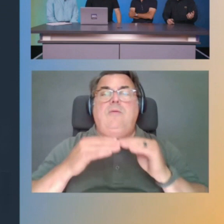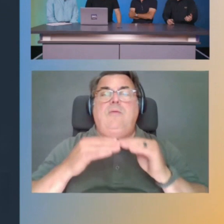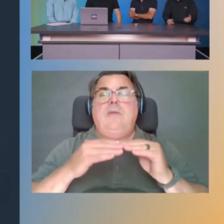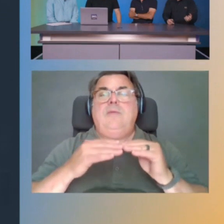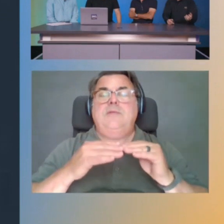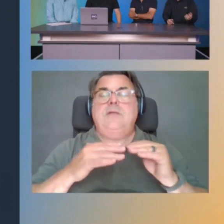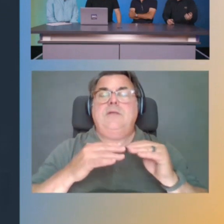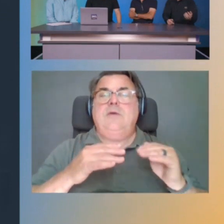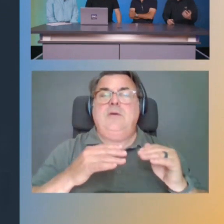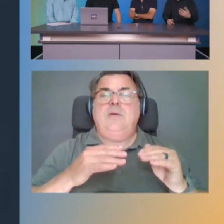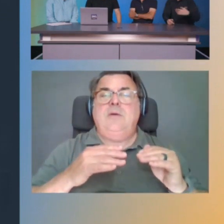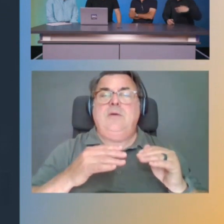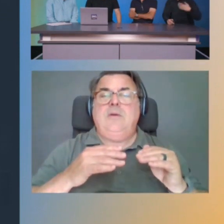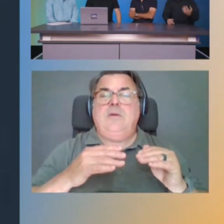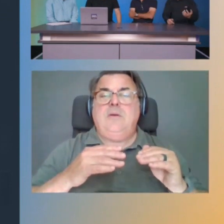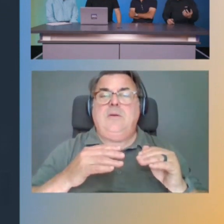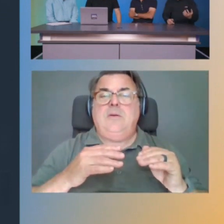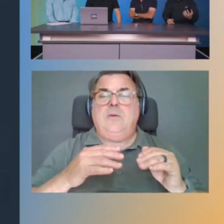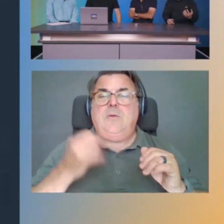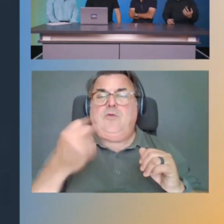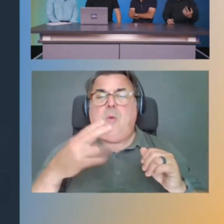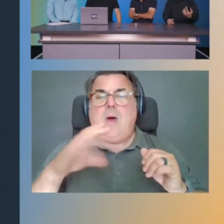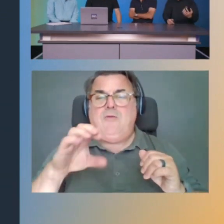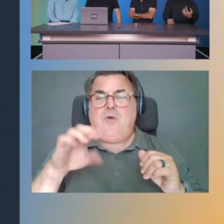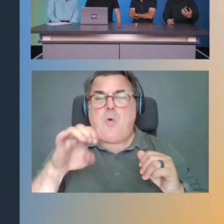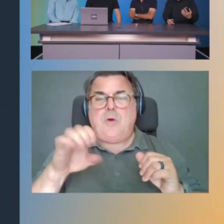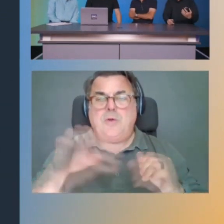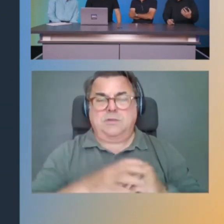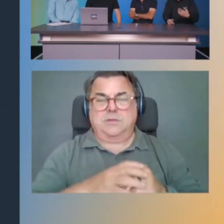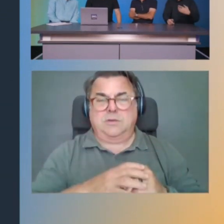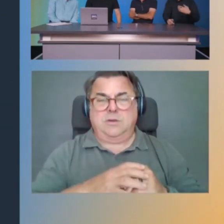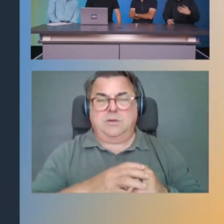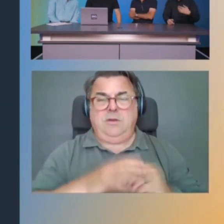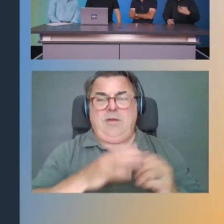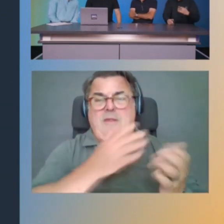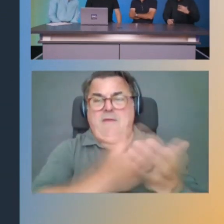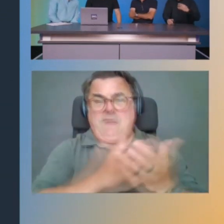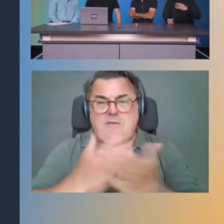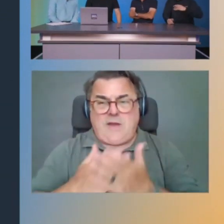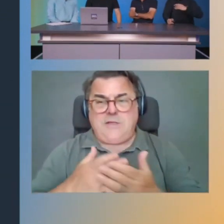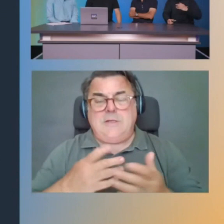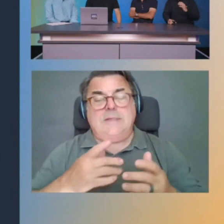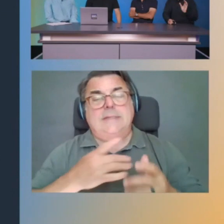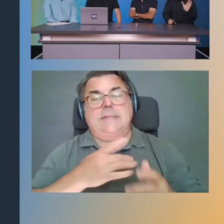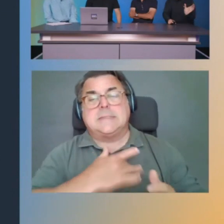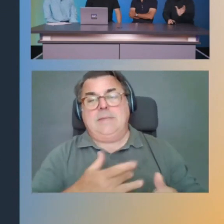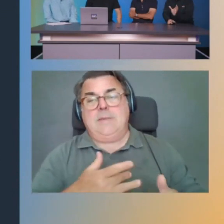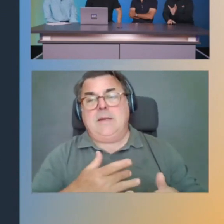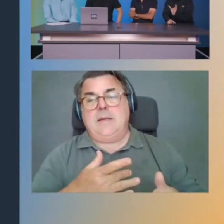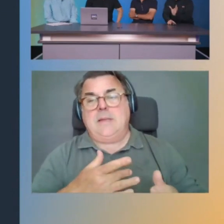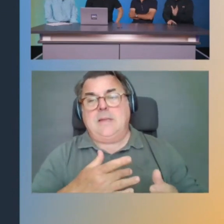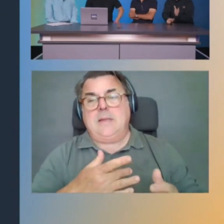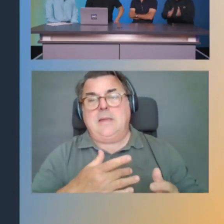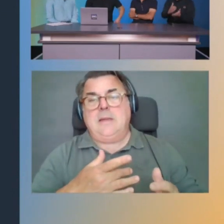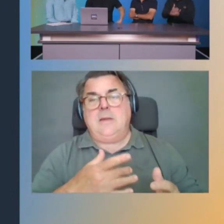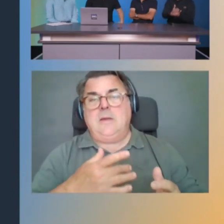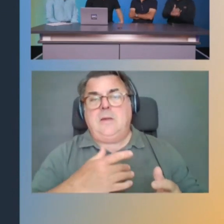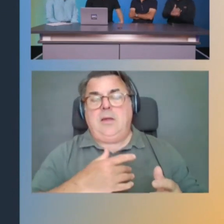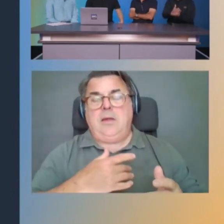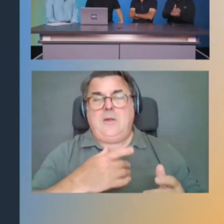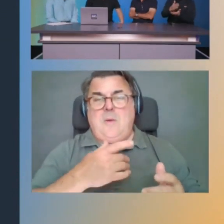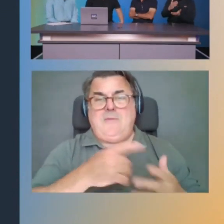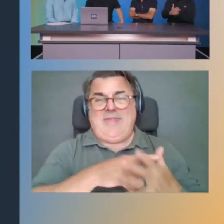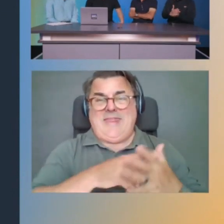with 12 cores, right? And the way that formal verification runs is that you typically say that for these set of properties, we are going